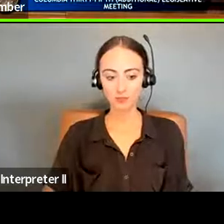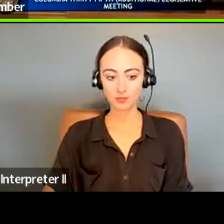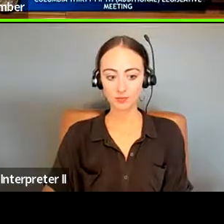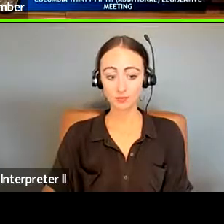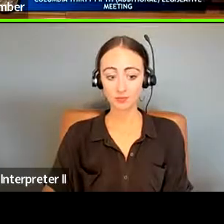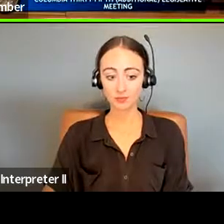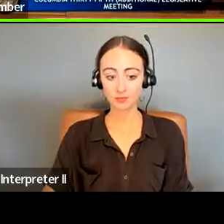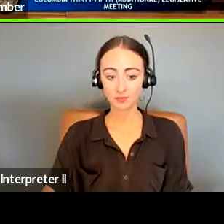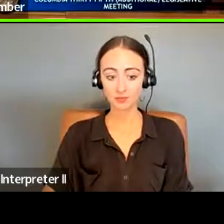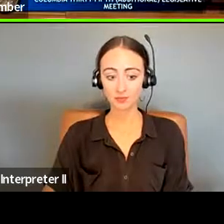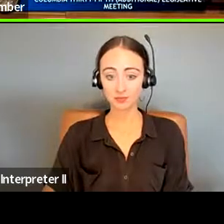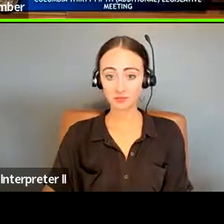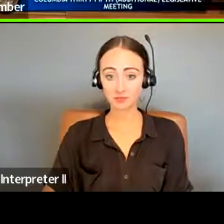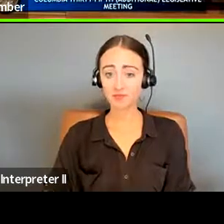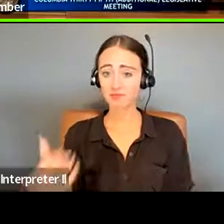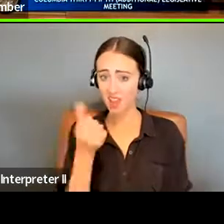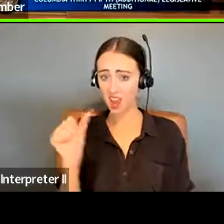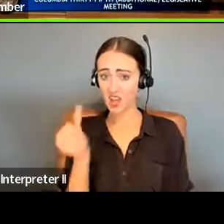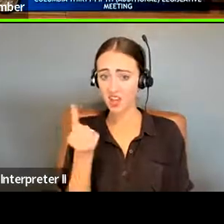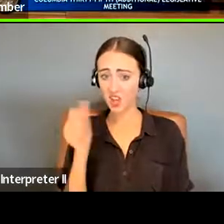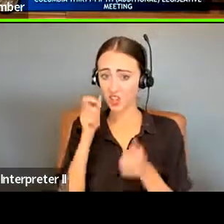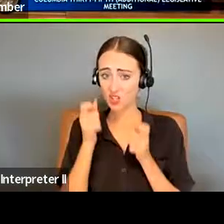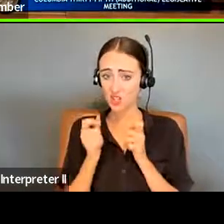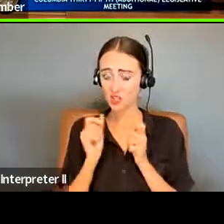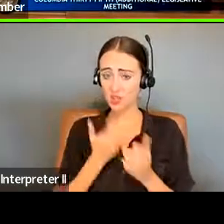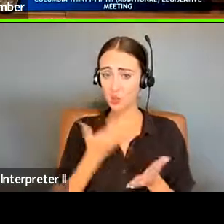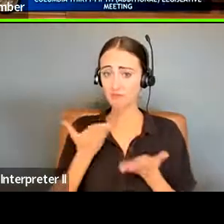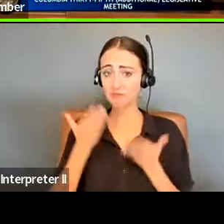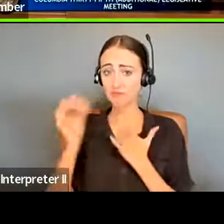Are there any other changes to the consent agenda?